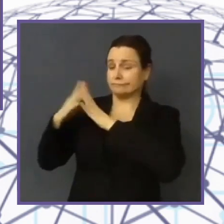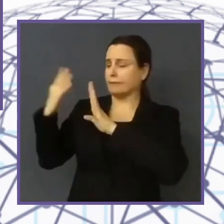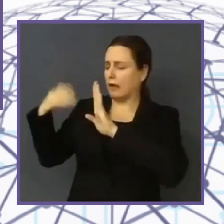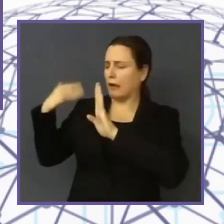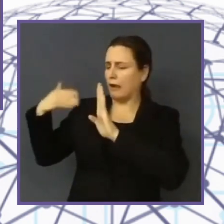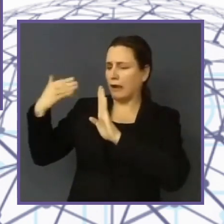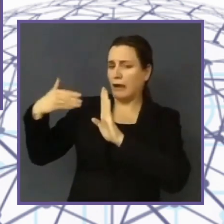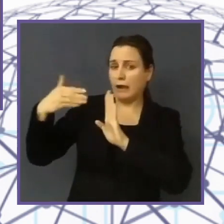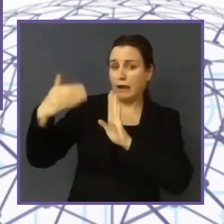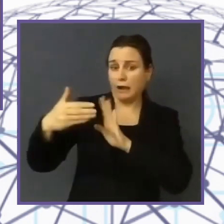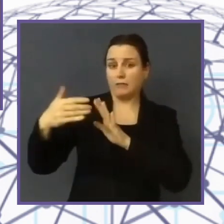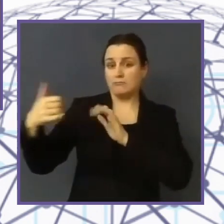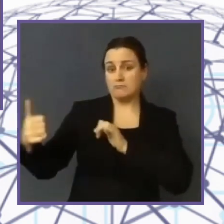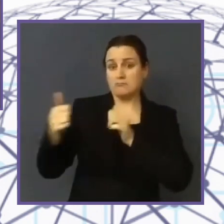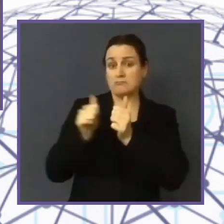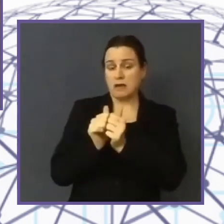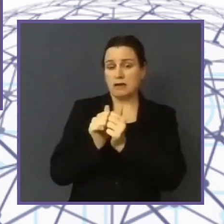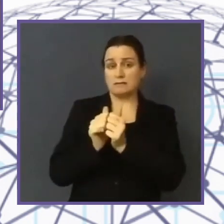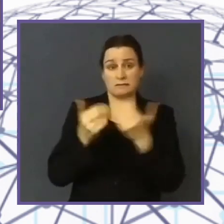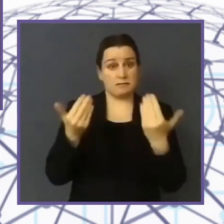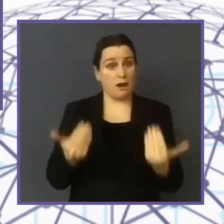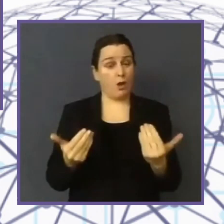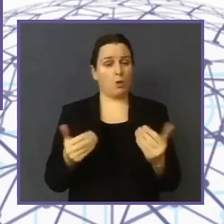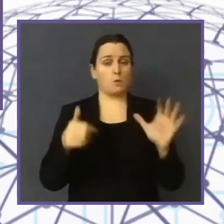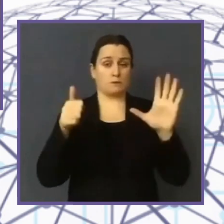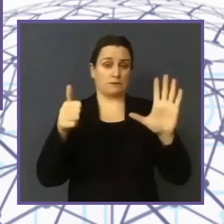wanted to add on the AT data portal that